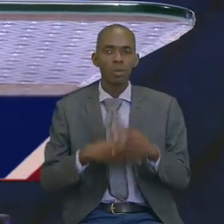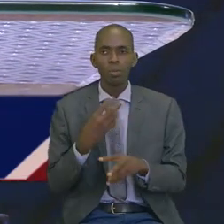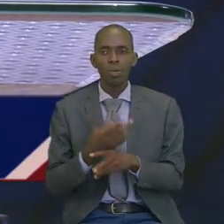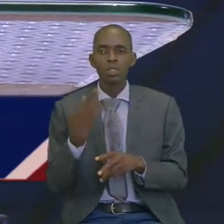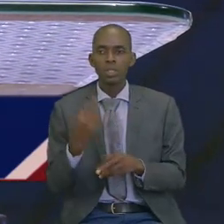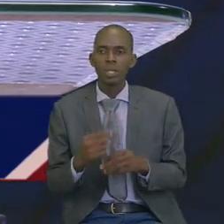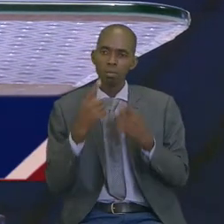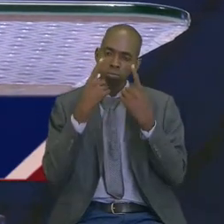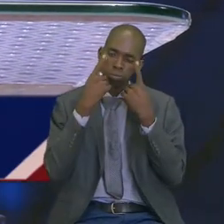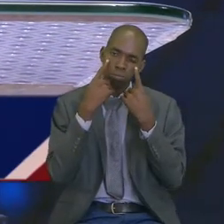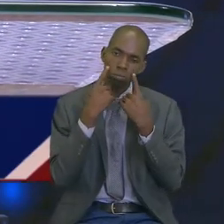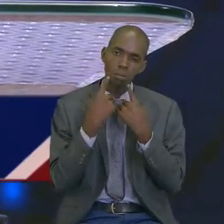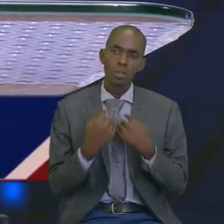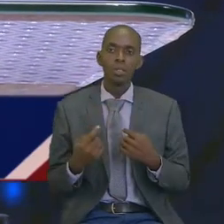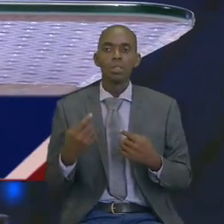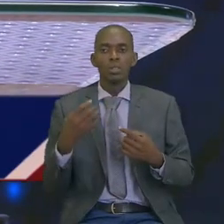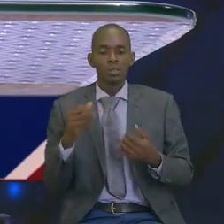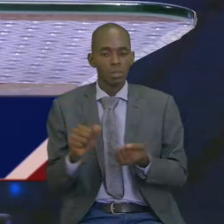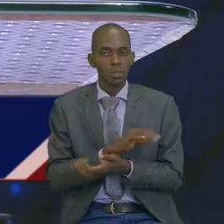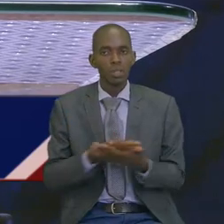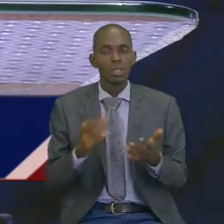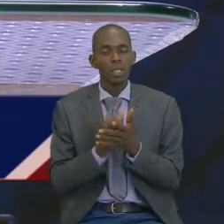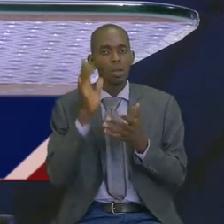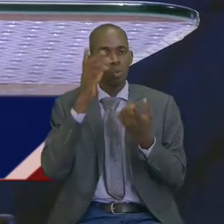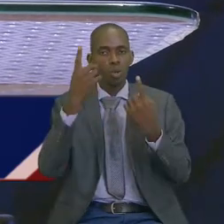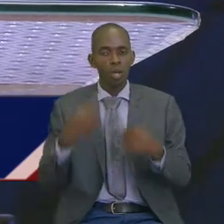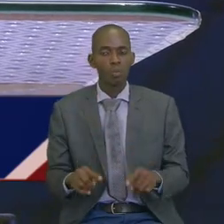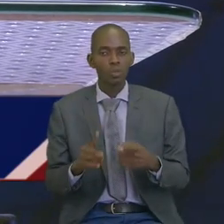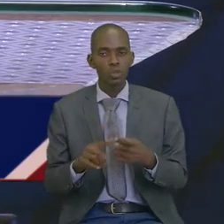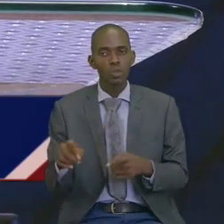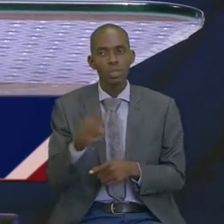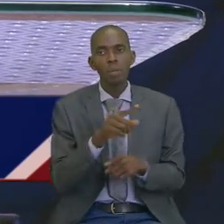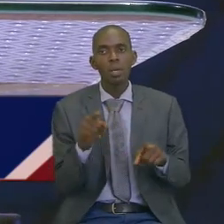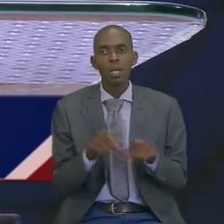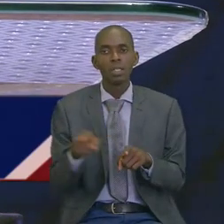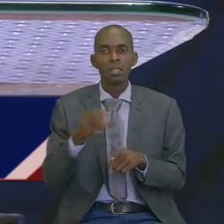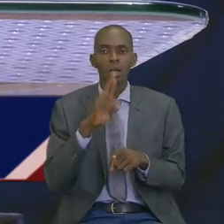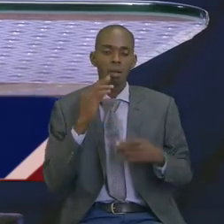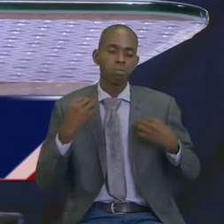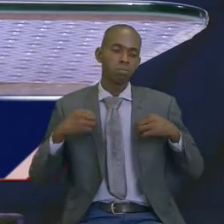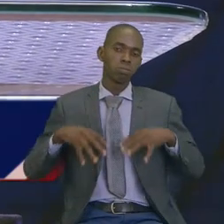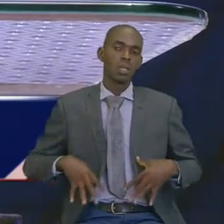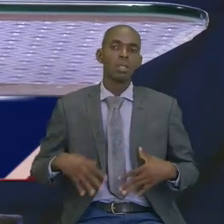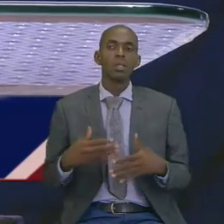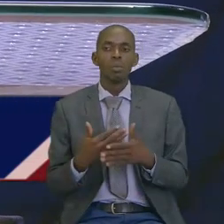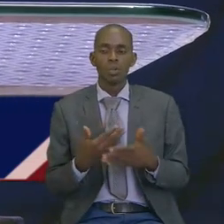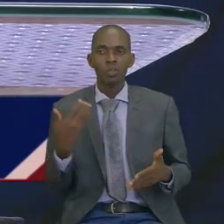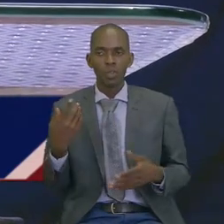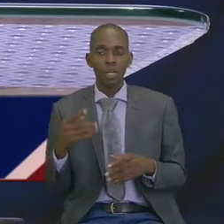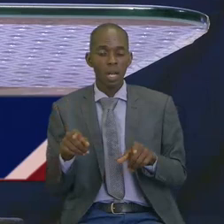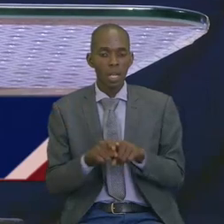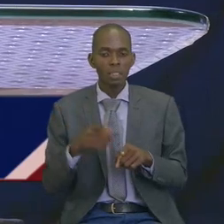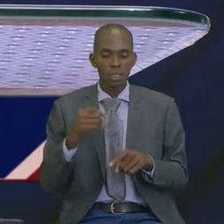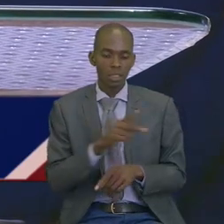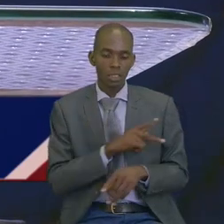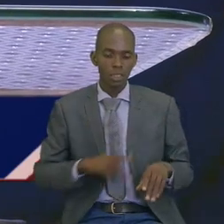lamentable destruction that will come to them as they were perplexed before as the kingdoms were